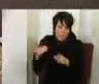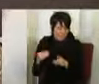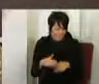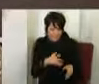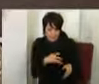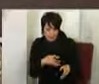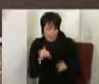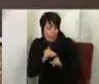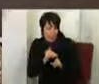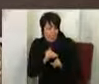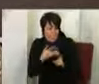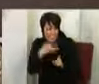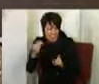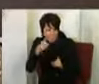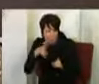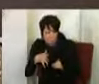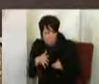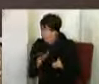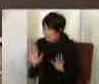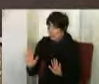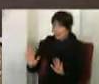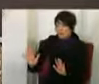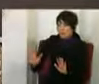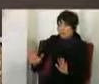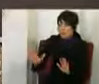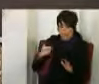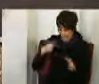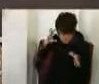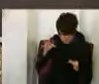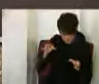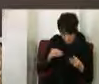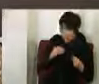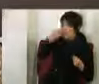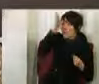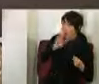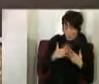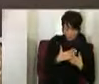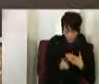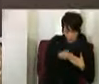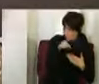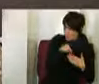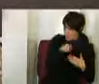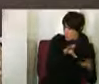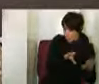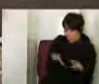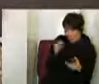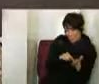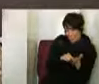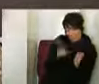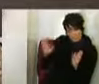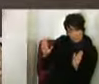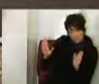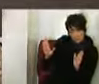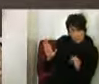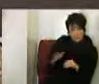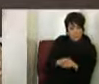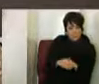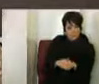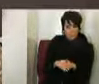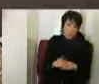decided that this is what God is calling you to do, and this is what you must do. Even in the midst of your own